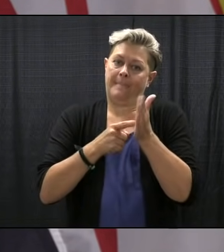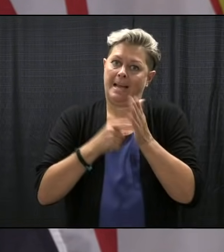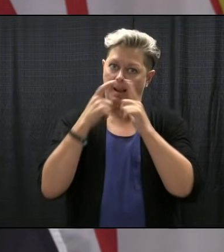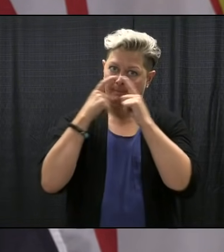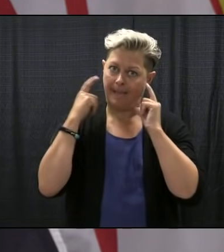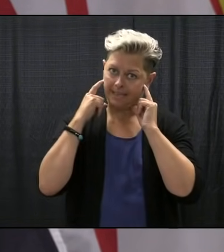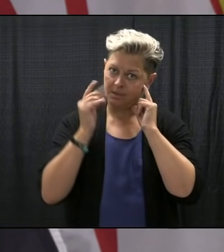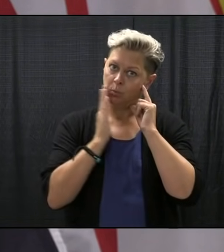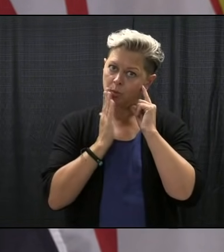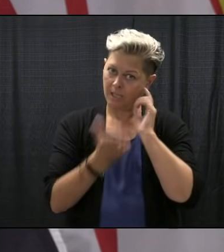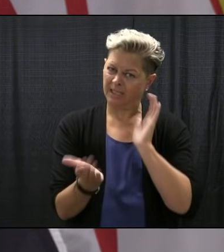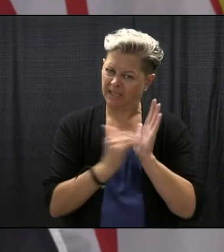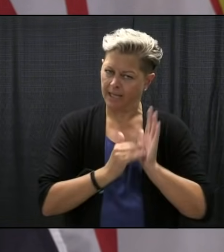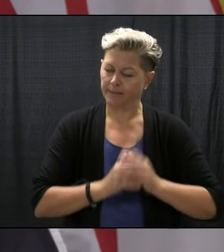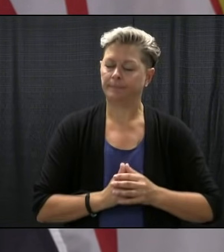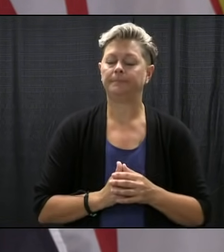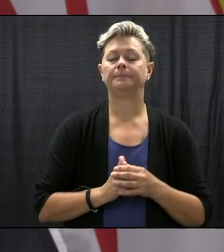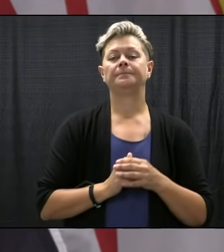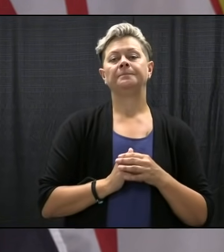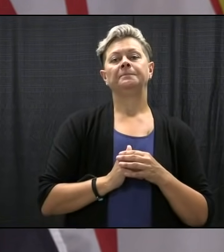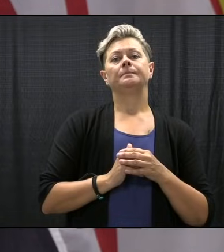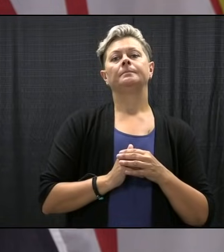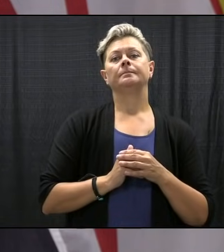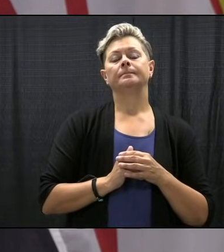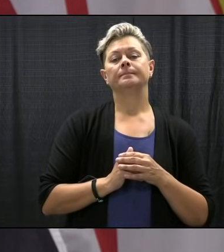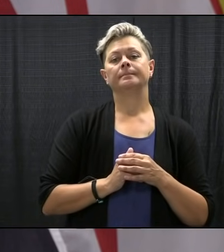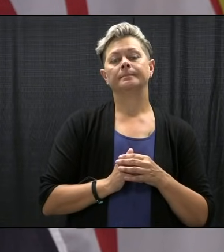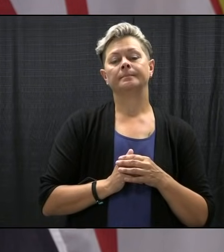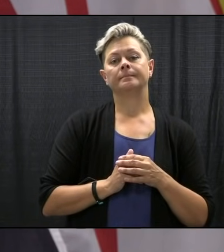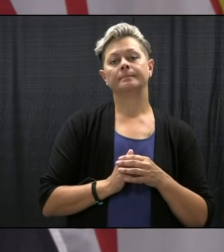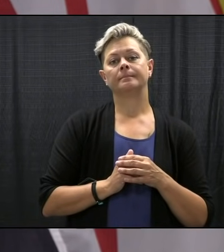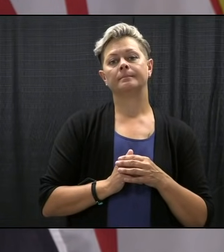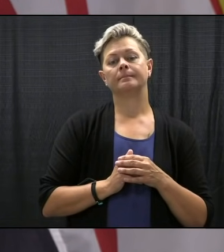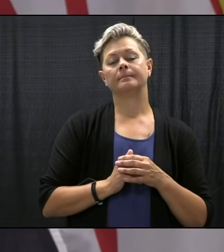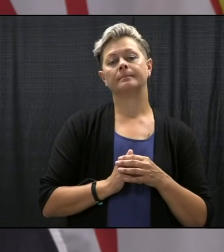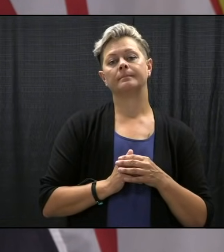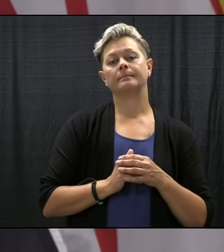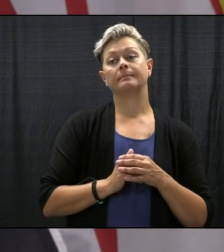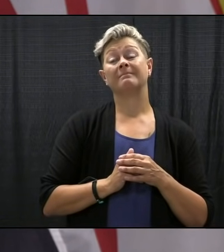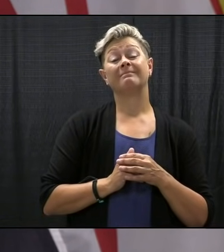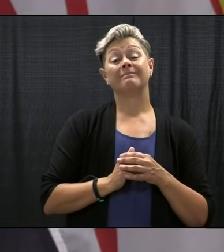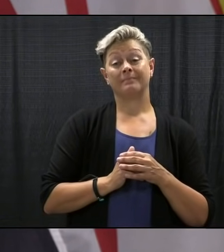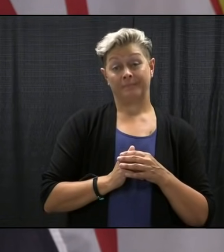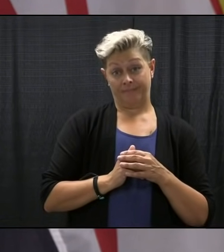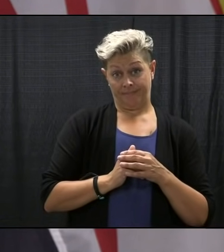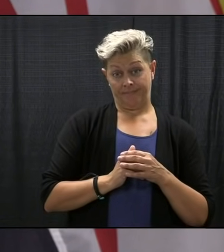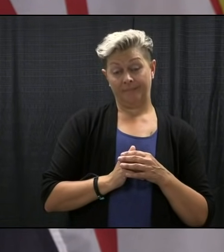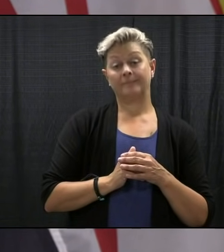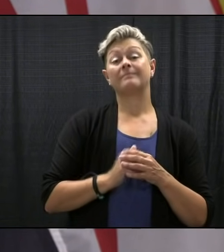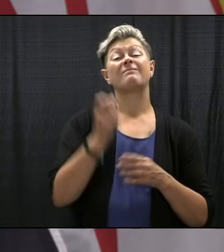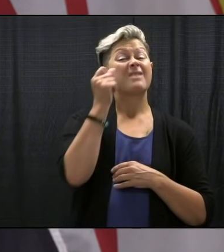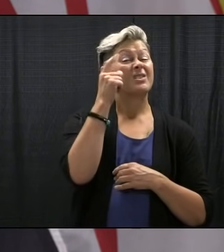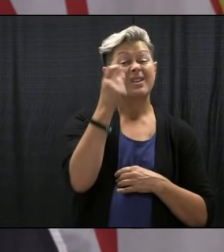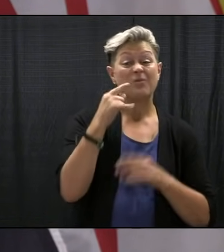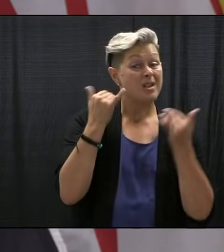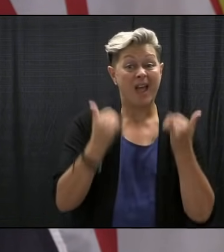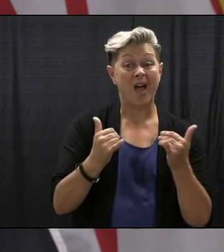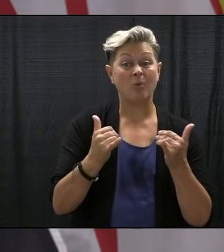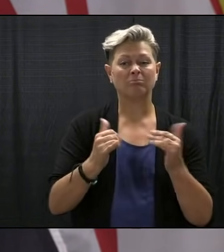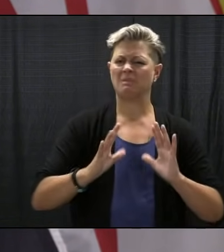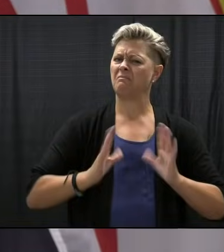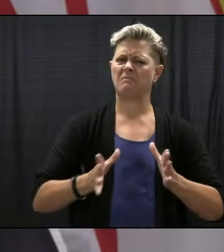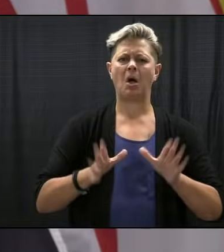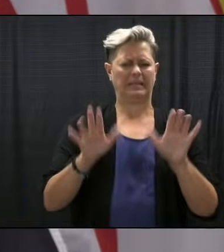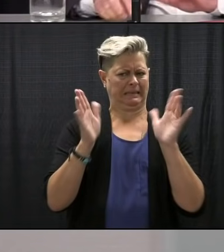masks in that situation. But at the moment, of course, we're staying where we are. Thank